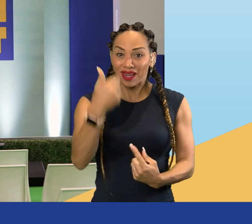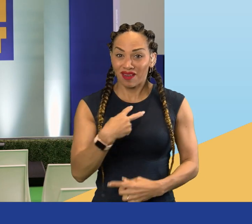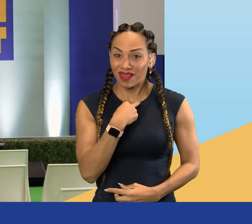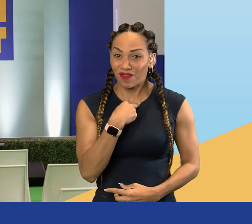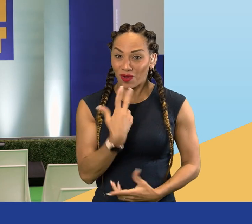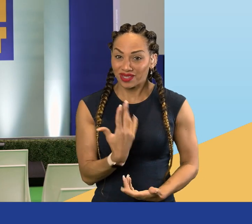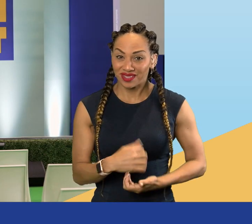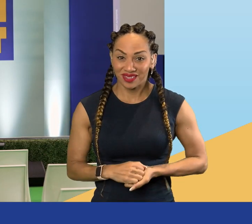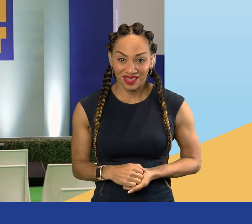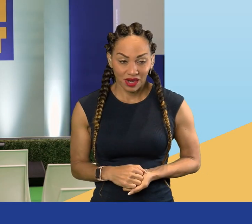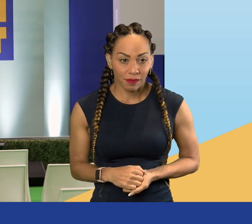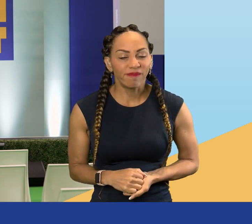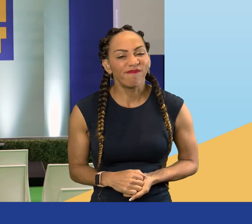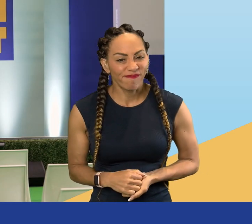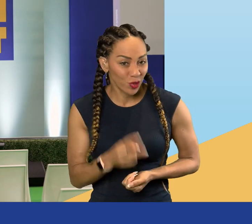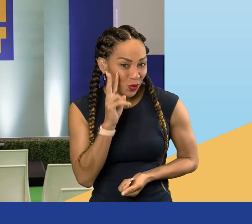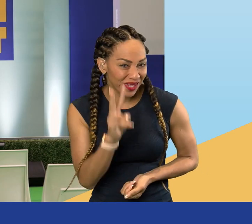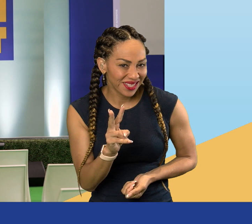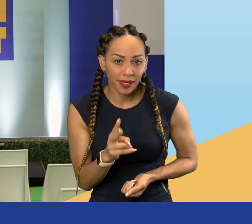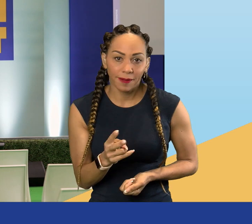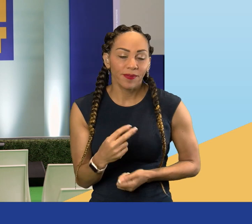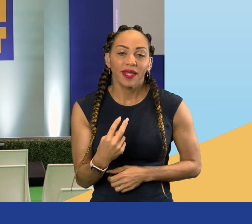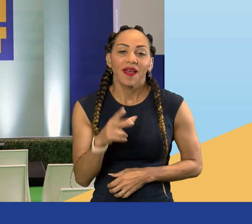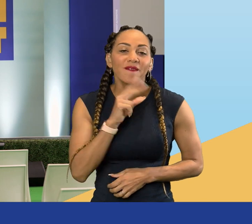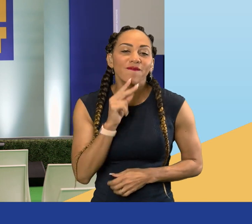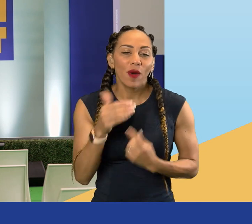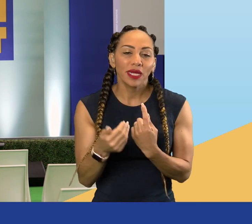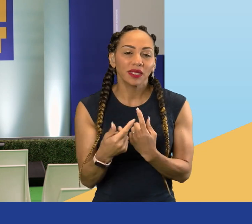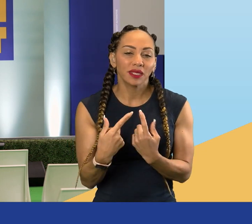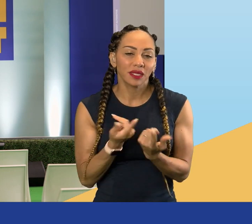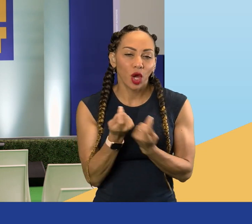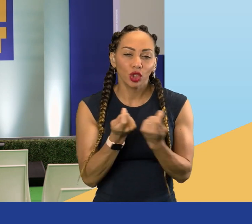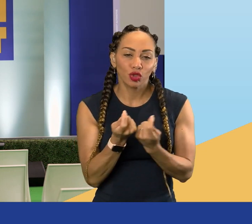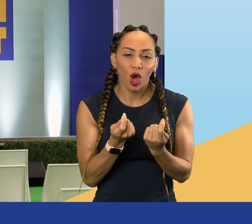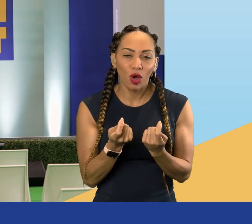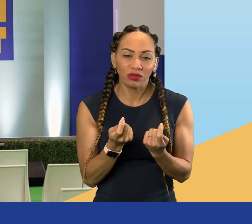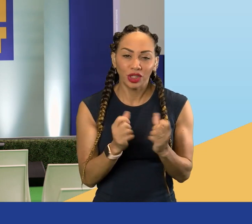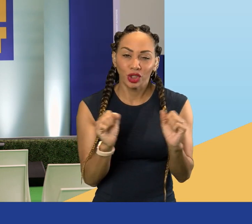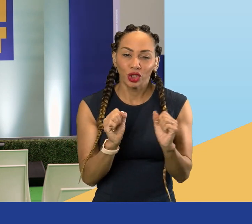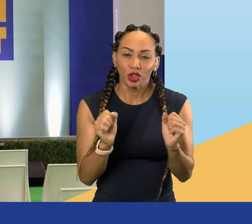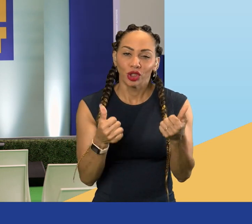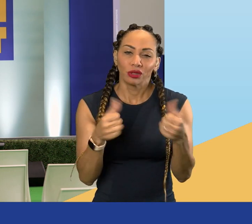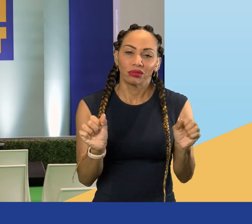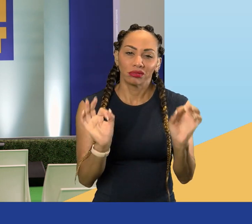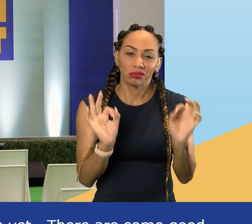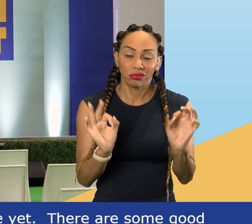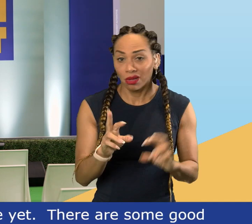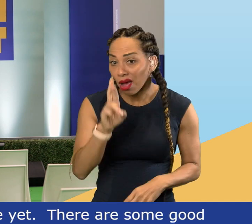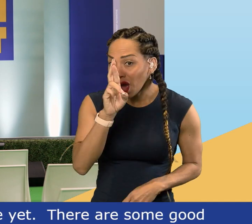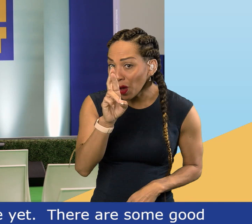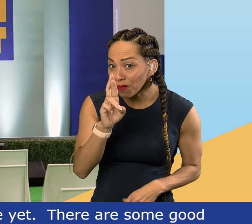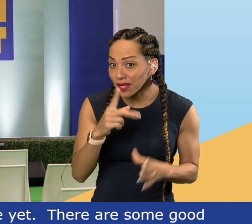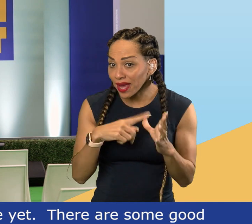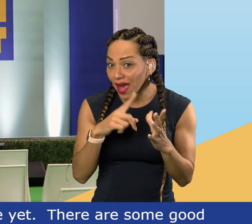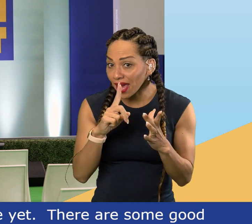So as you can see, voice control isn't quite there yet. There are some good applications, but it's not perfect. AI should hopefully change that. We've already